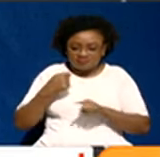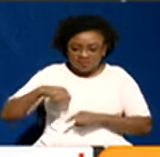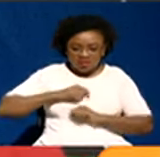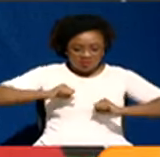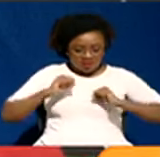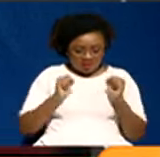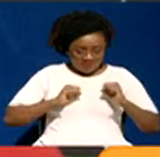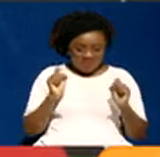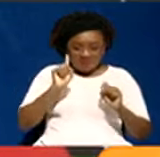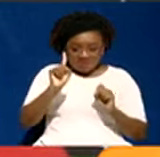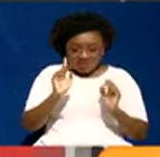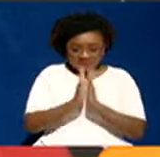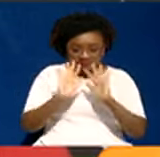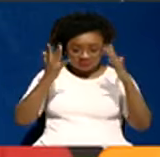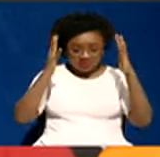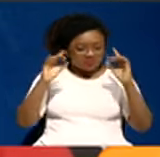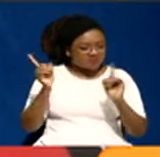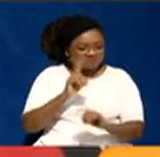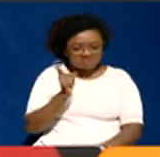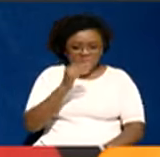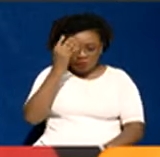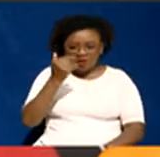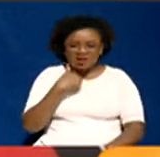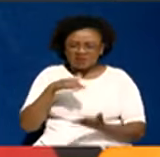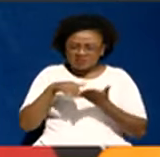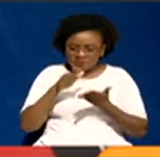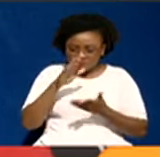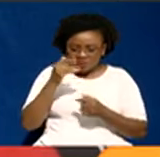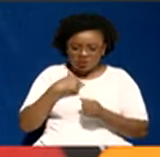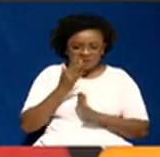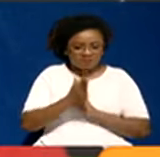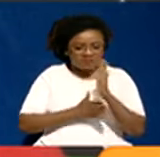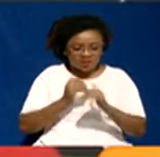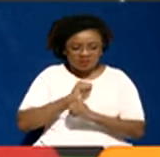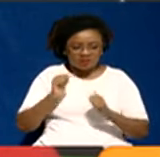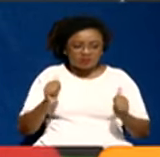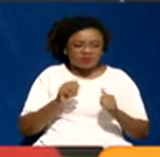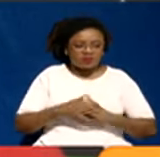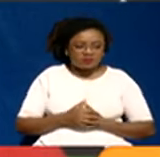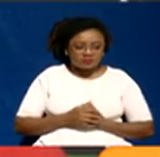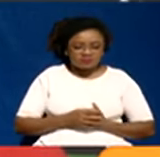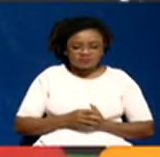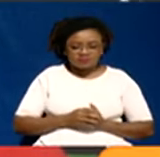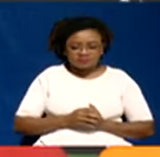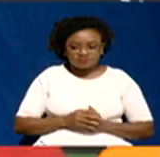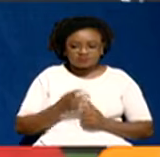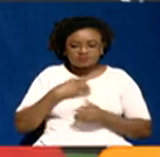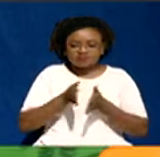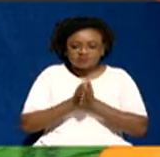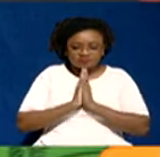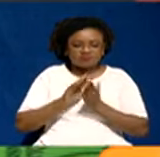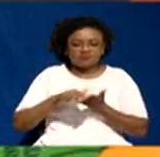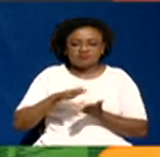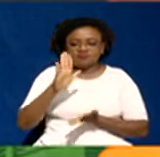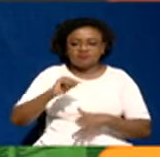are not celebrating yet because there's much more to come and the plan is there to do. I just ask for more support.